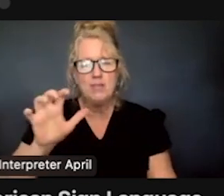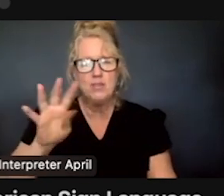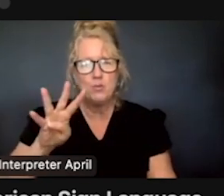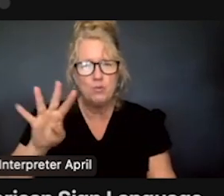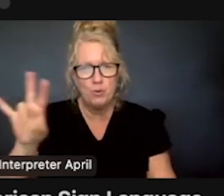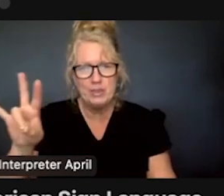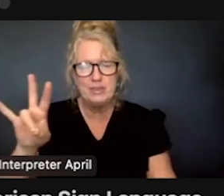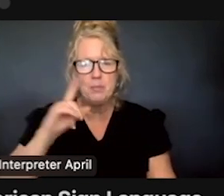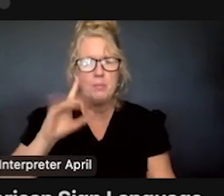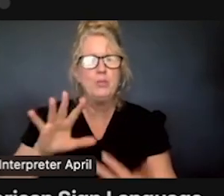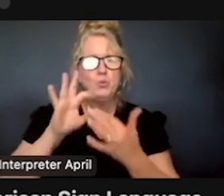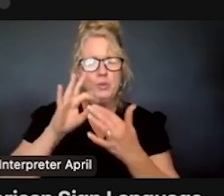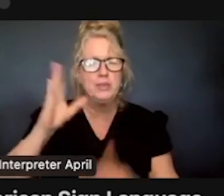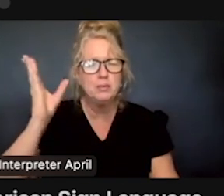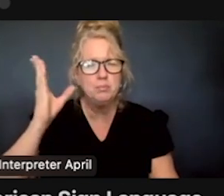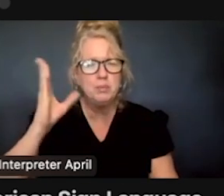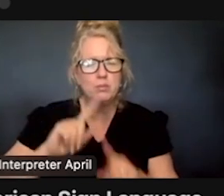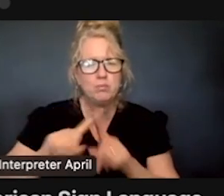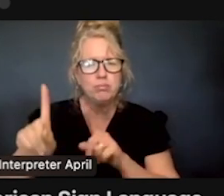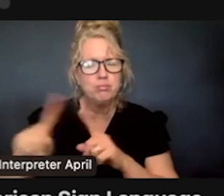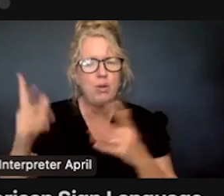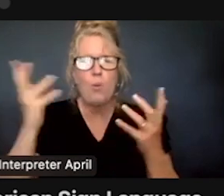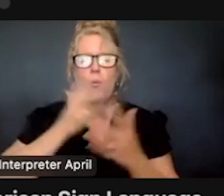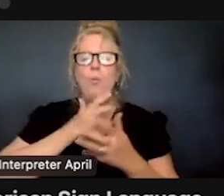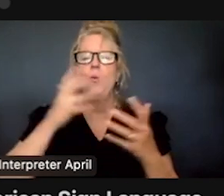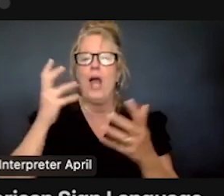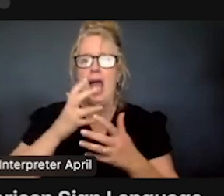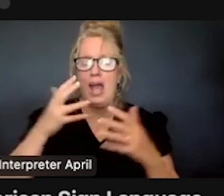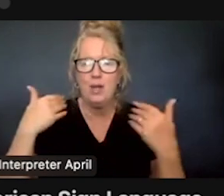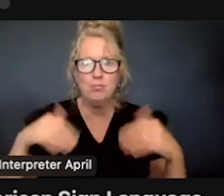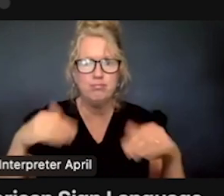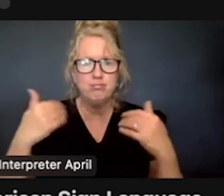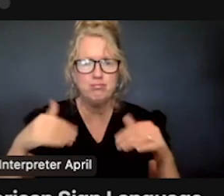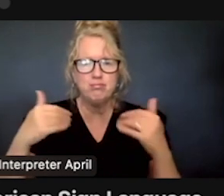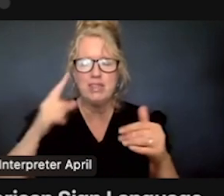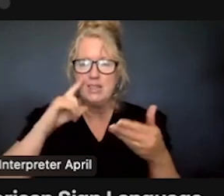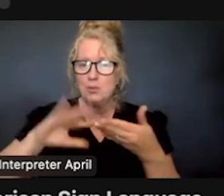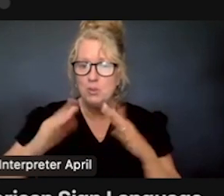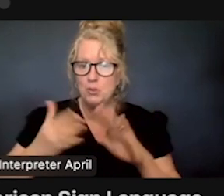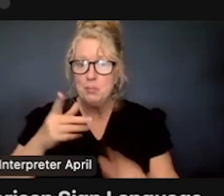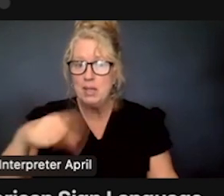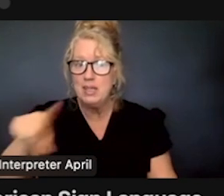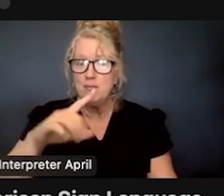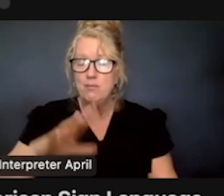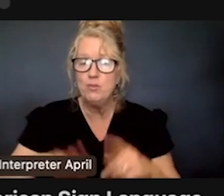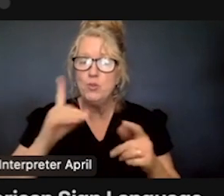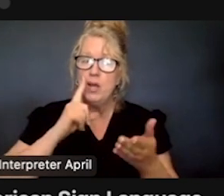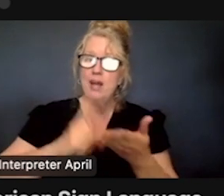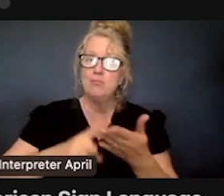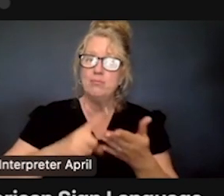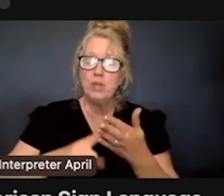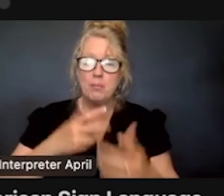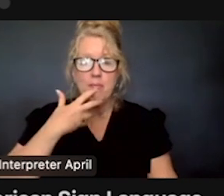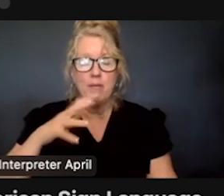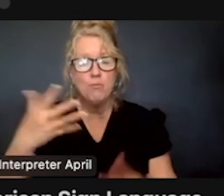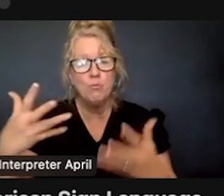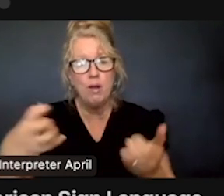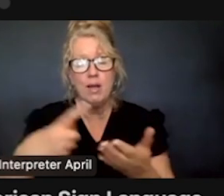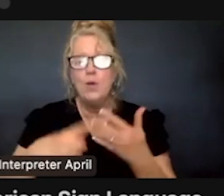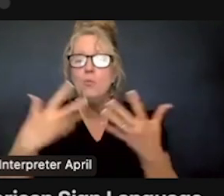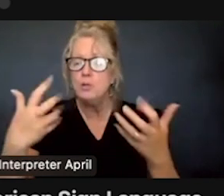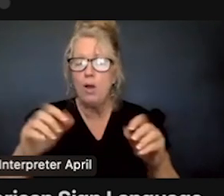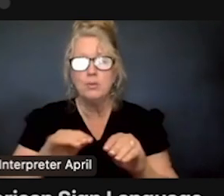547 unique speakers. Wow, what a community. If you've got a hot topic, please let us know. We want to get the word